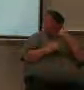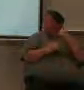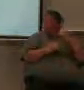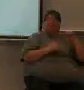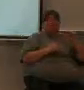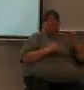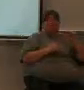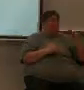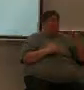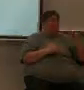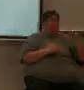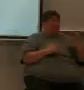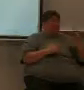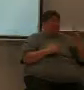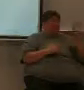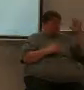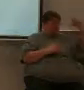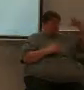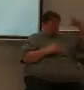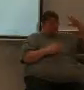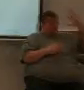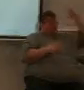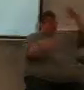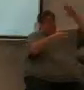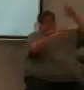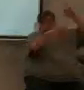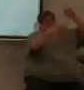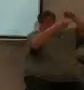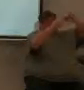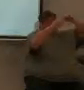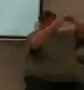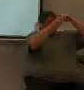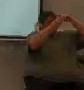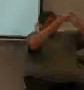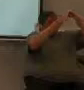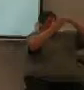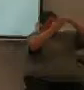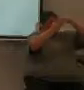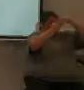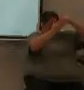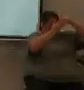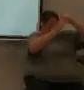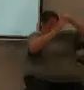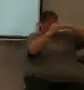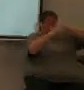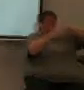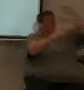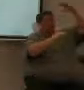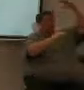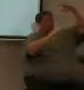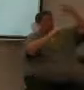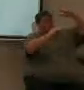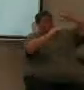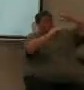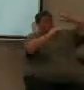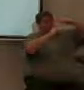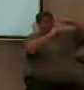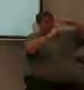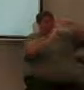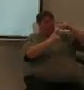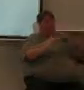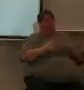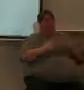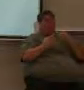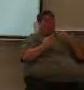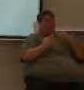from burning coal that sort of bioaccumulated it for thousands and thousands of years, got compressed, or from burning trash that has